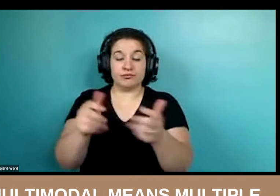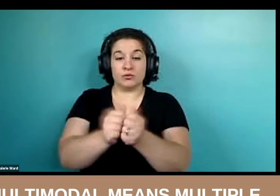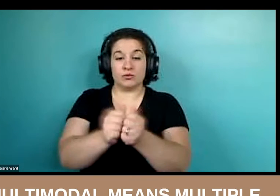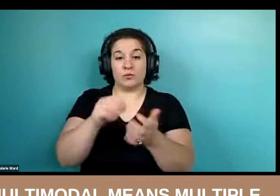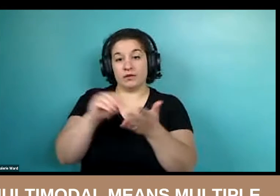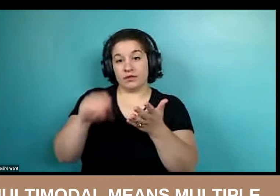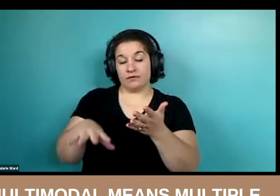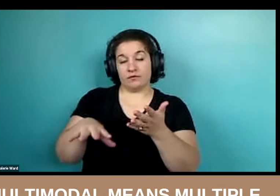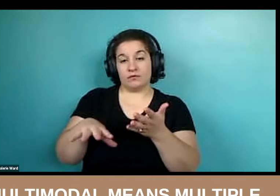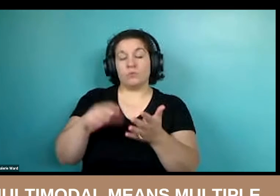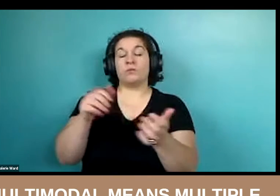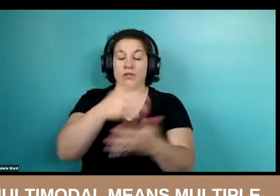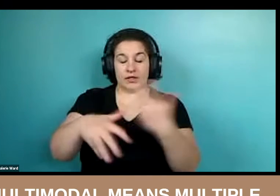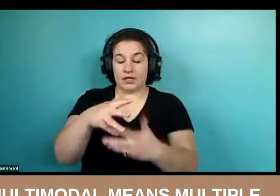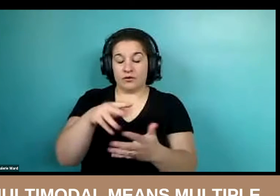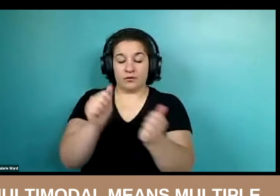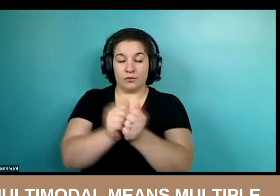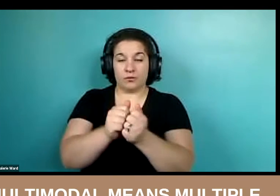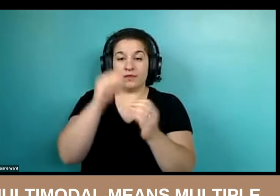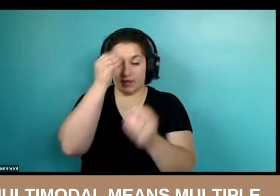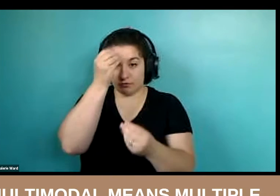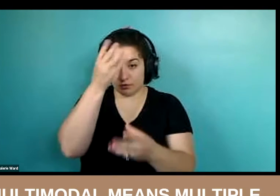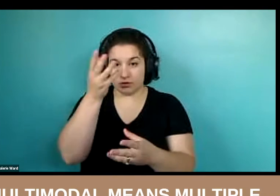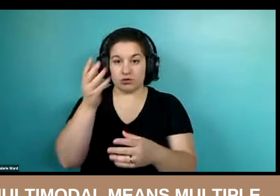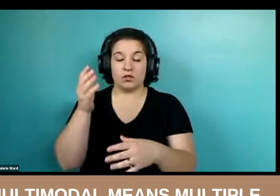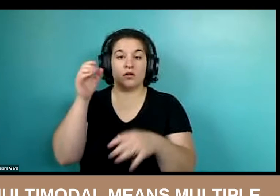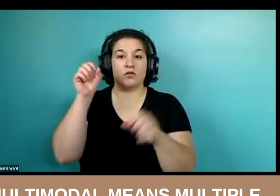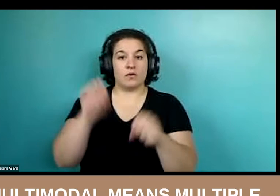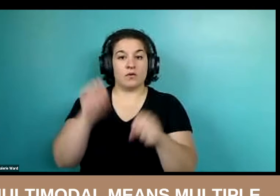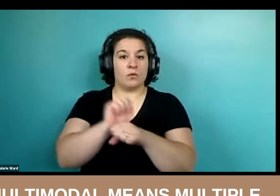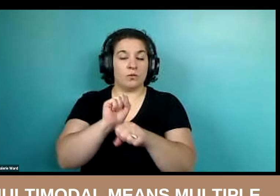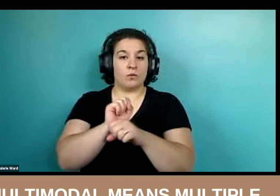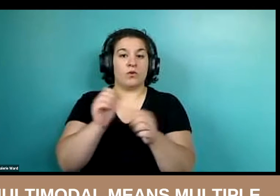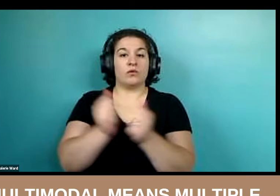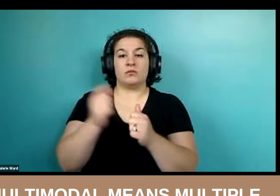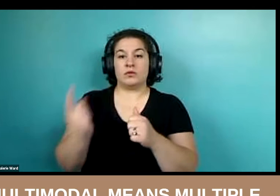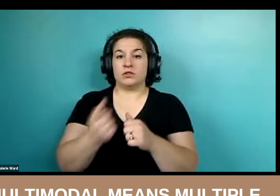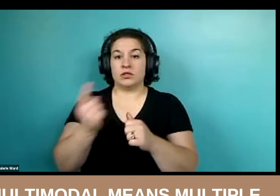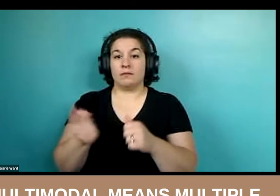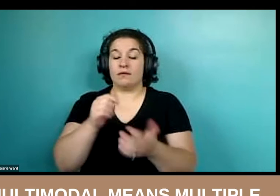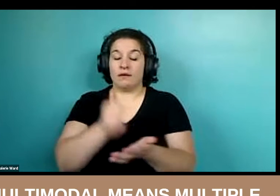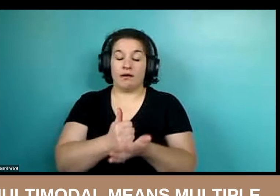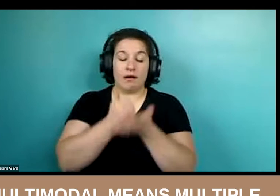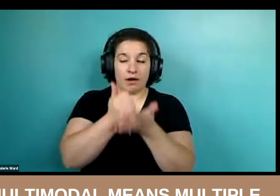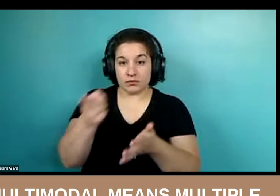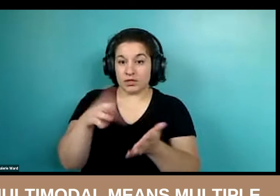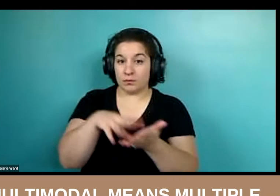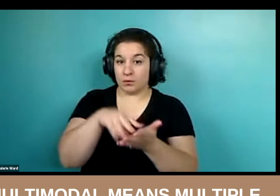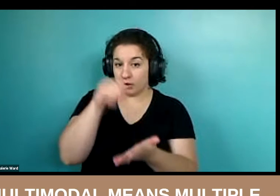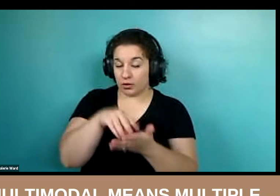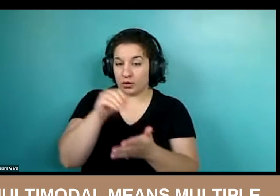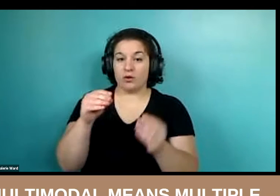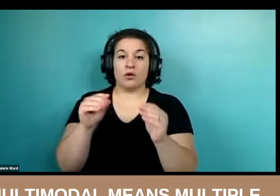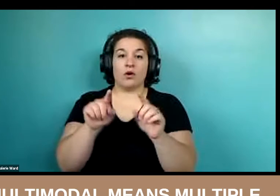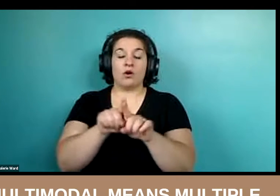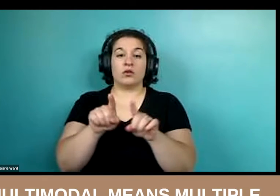methods so that they can work with one that not only helps them learn, but also allows them to stay engaged in